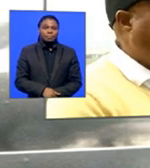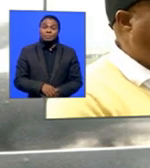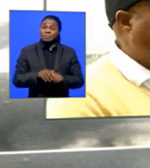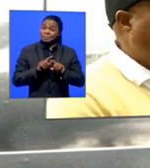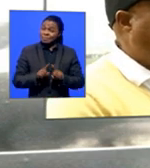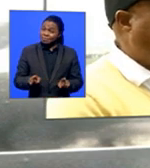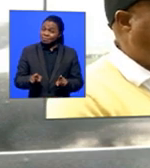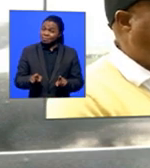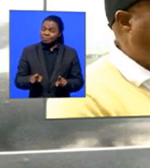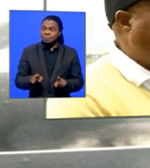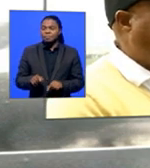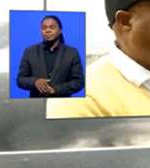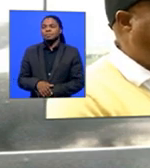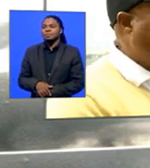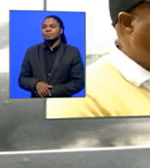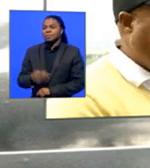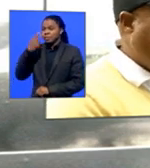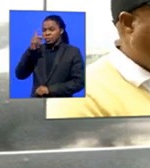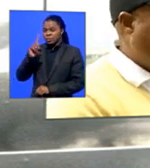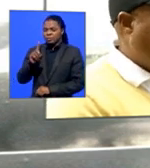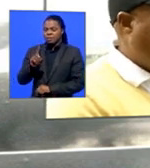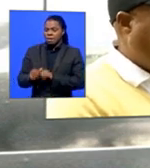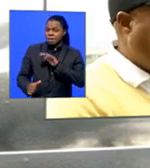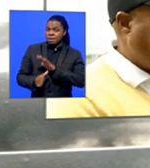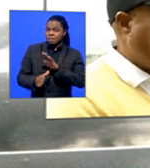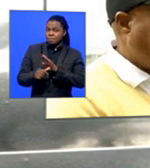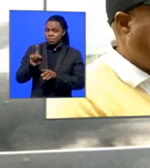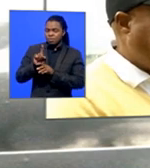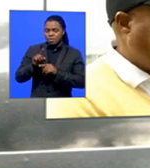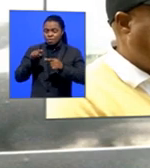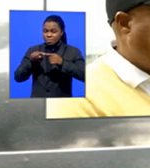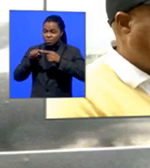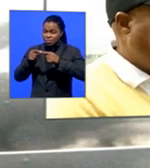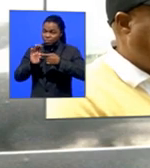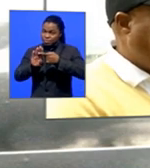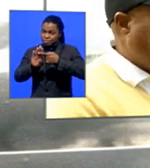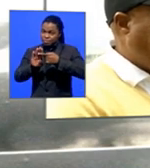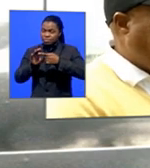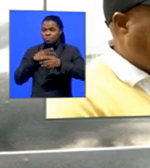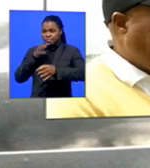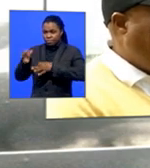But you see, I think it's also important to make the point that